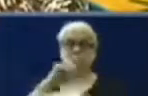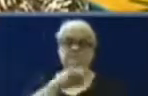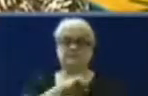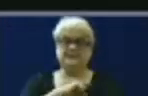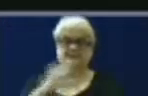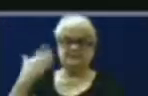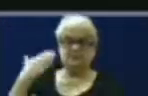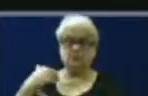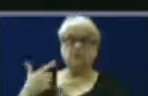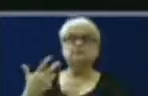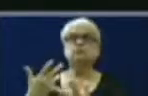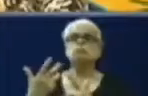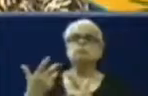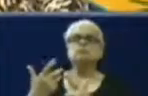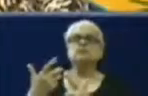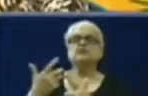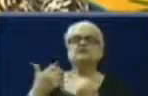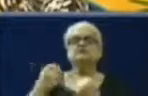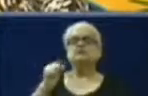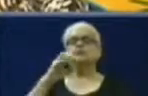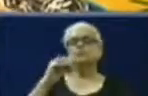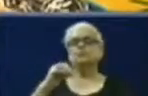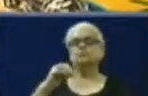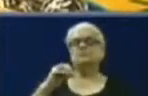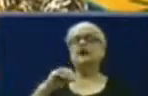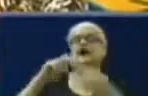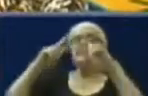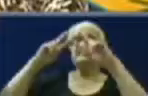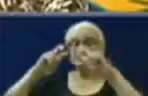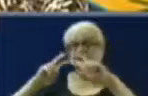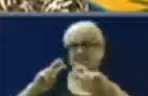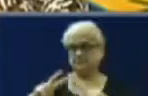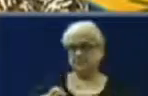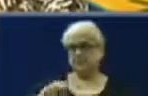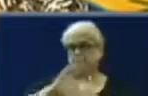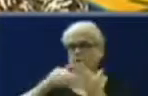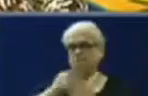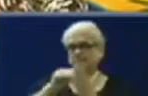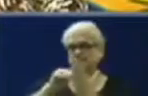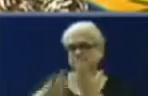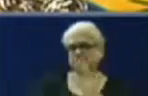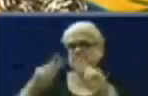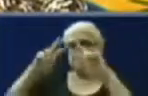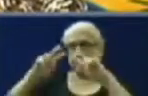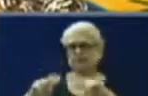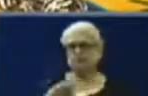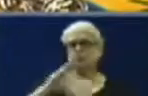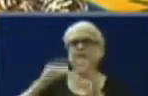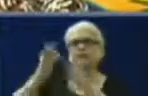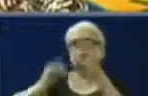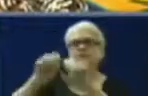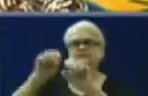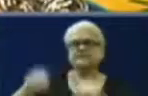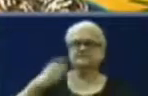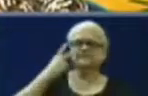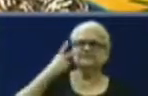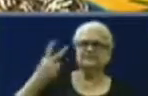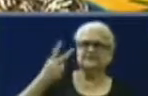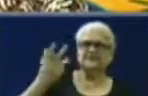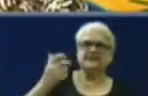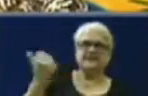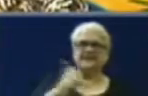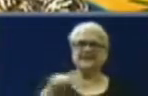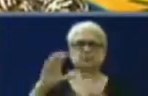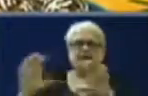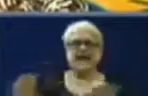that have been dropouts, I went through all of the students, ran them through the court system to see if any of them had any active charges that